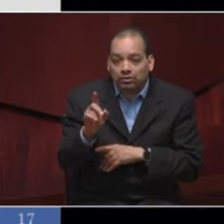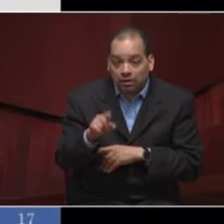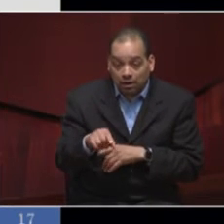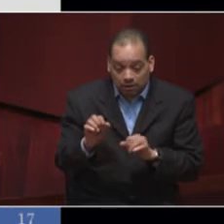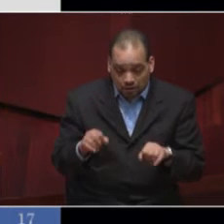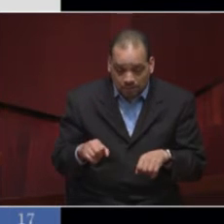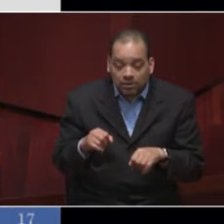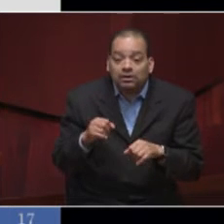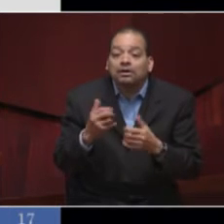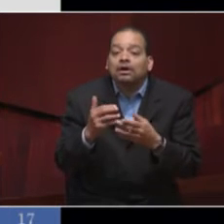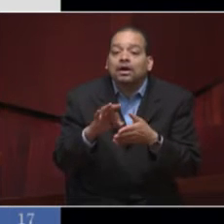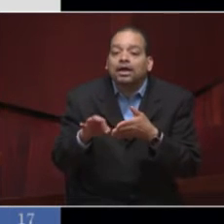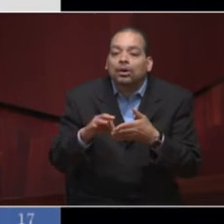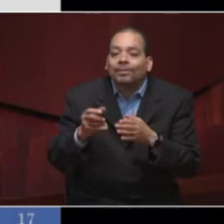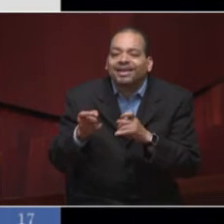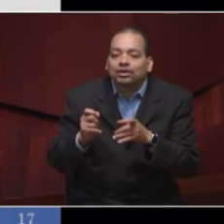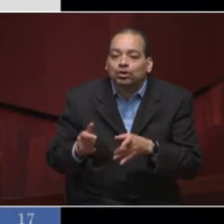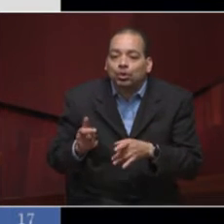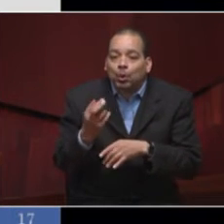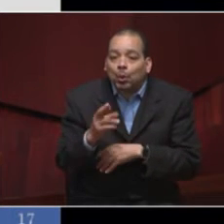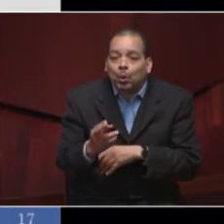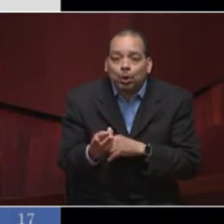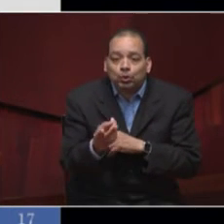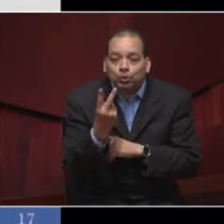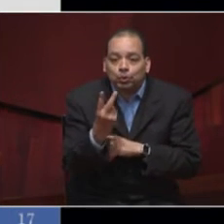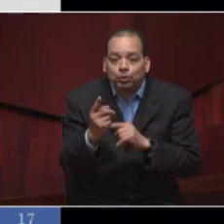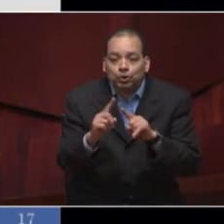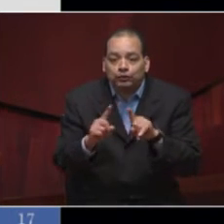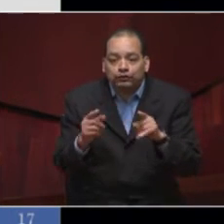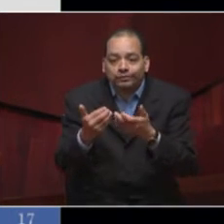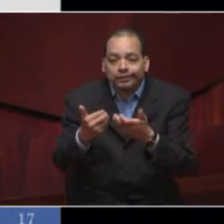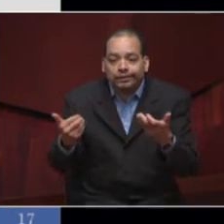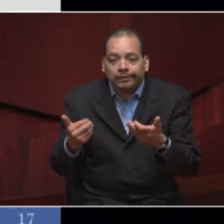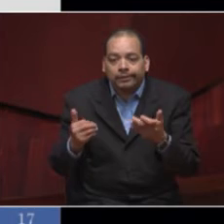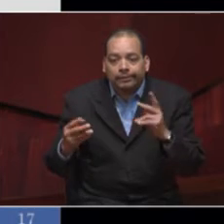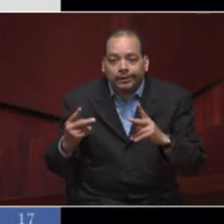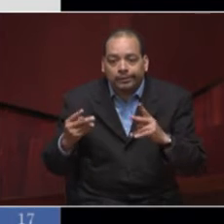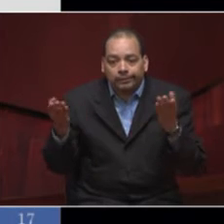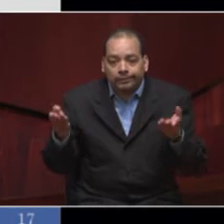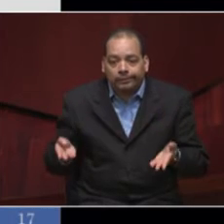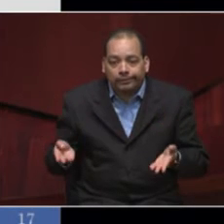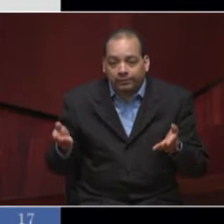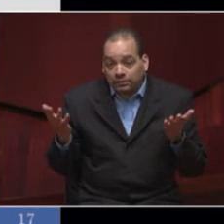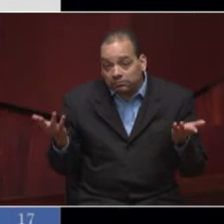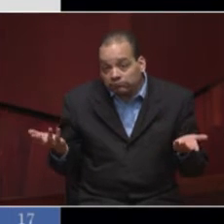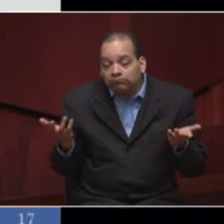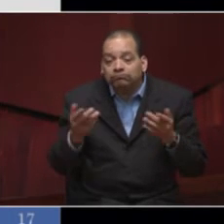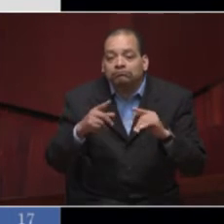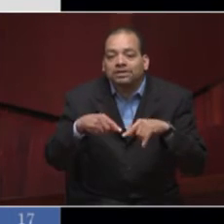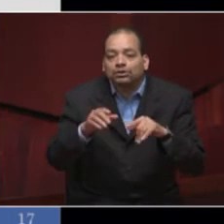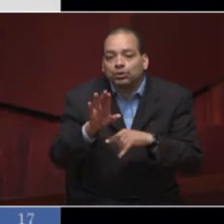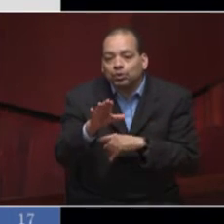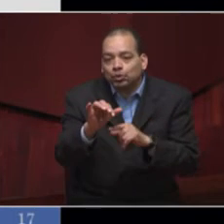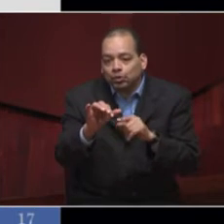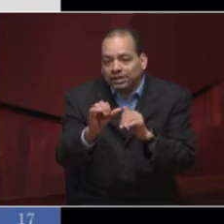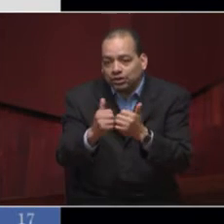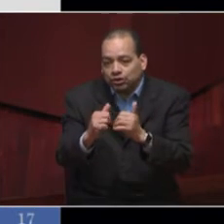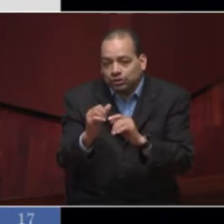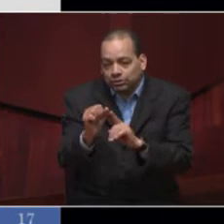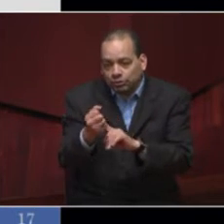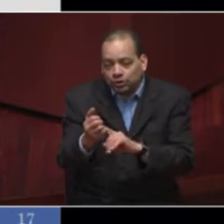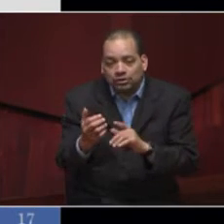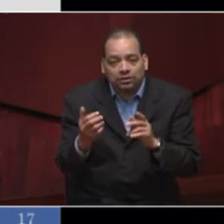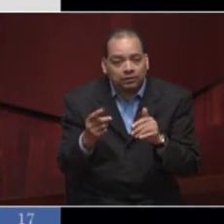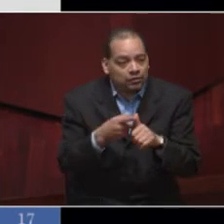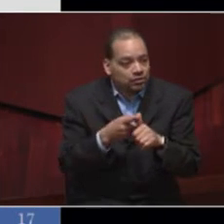people. Just so keep that in mind depending on what your situation might be. So the first is, and it's an important thing to